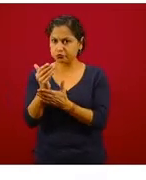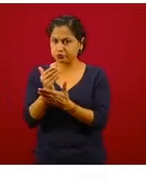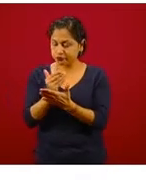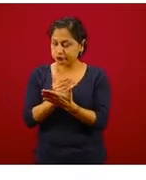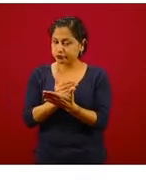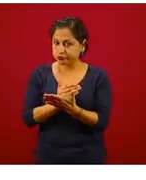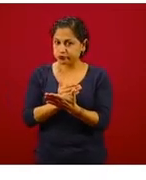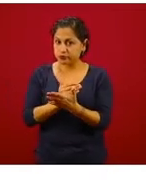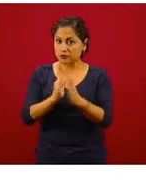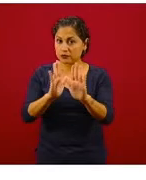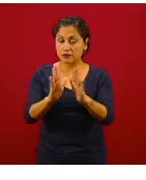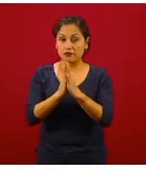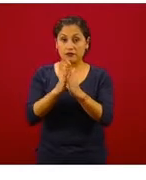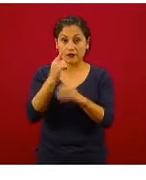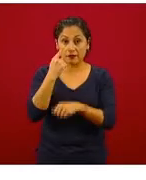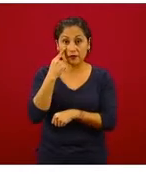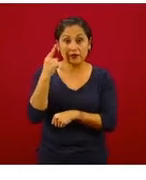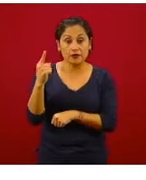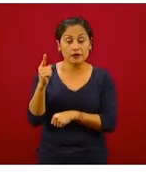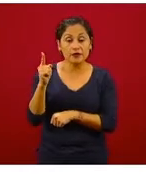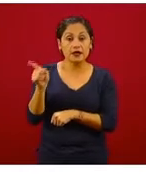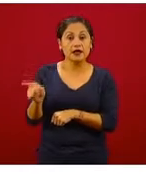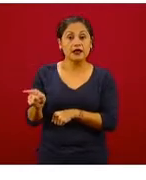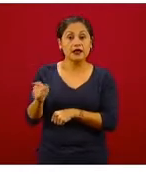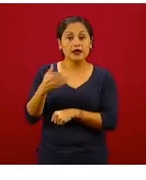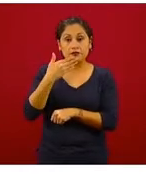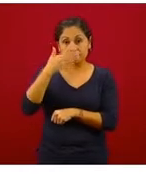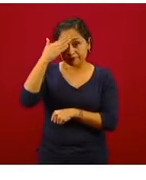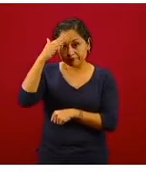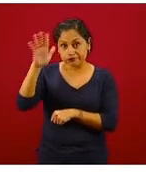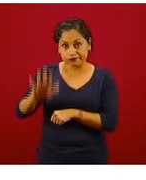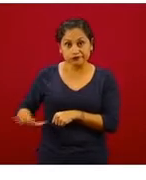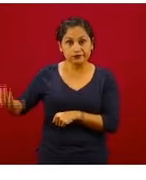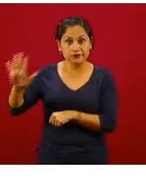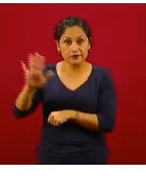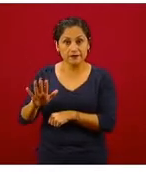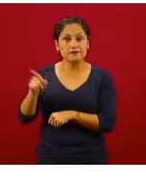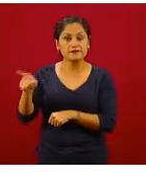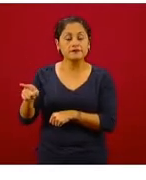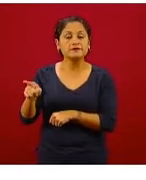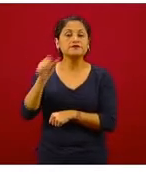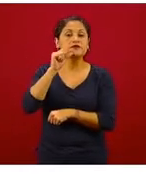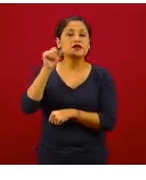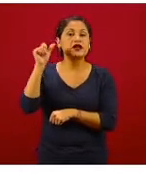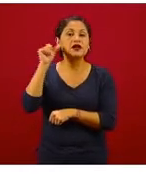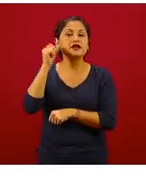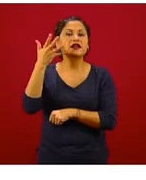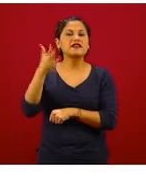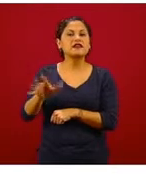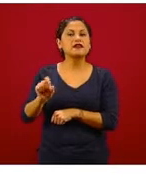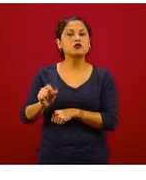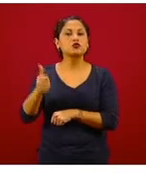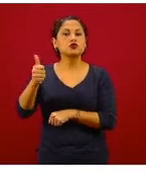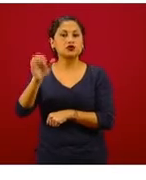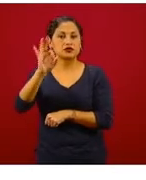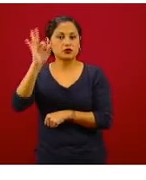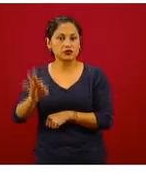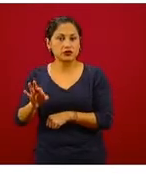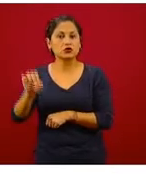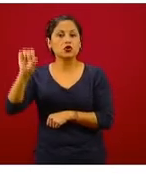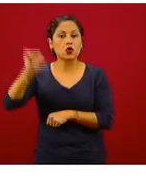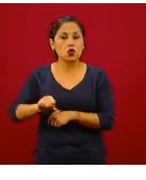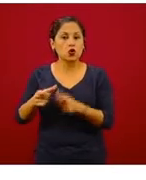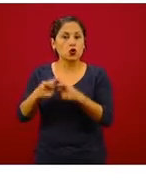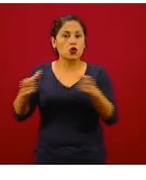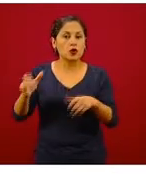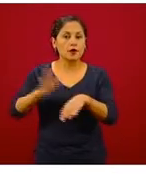Europe. It's descending quickly, but please don't lose sight of the Eastern Mediterranean, which had a little bit more